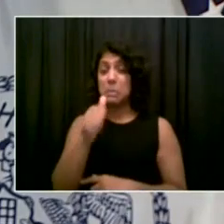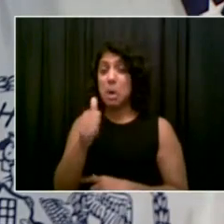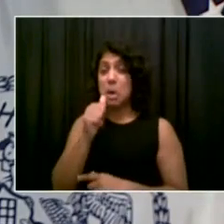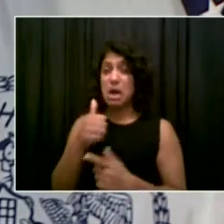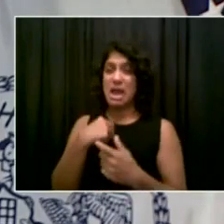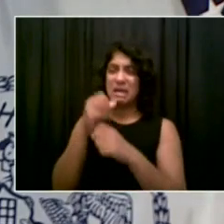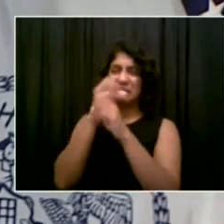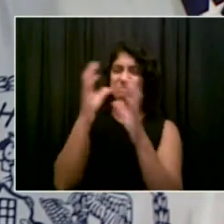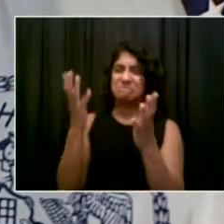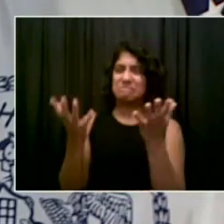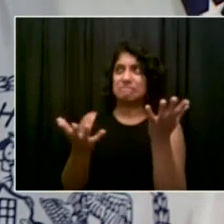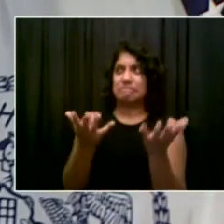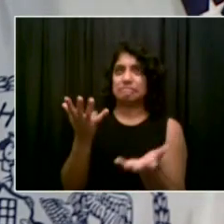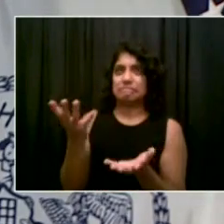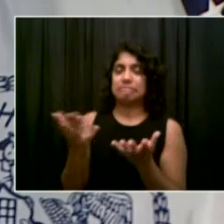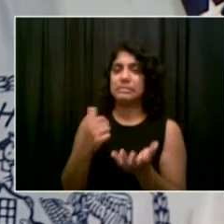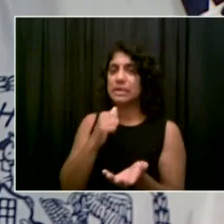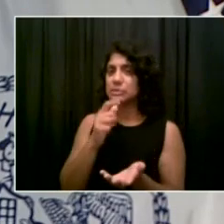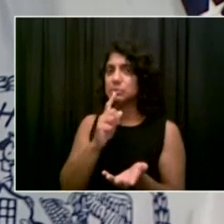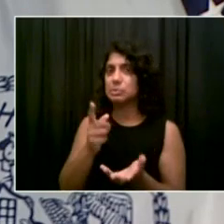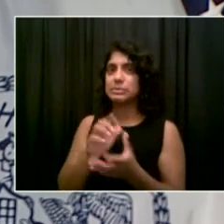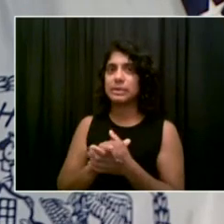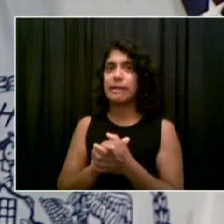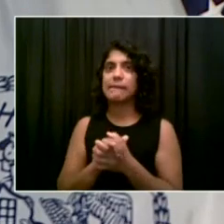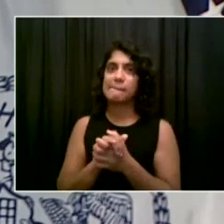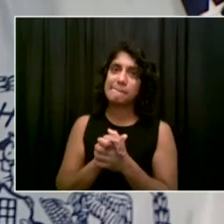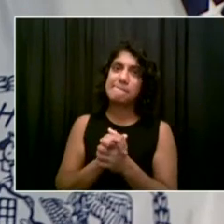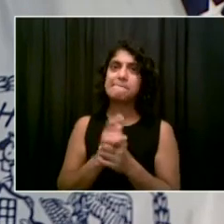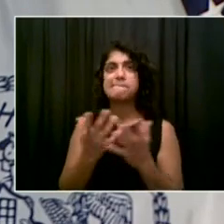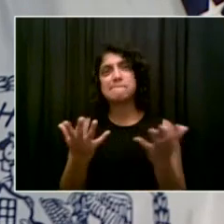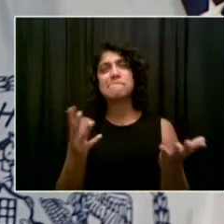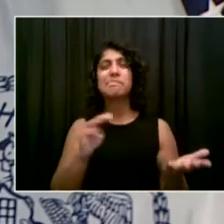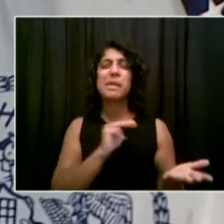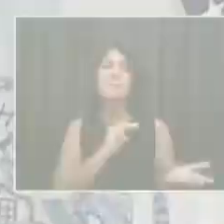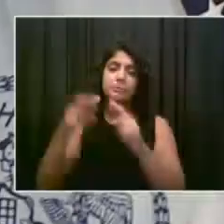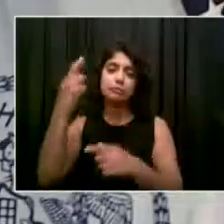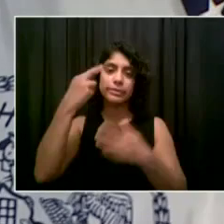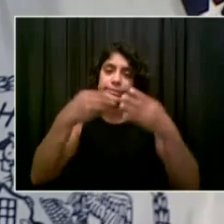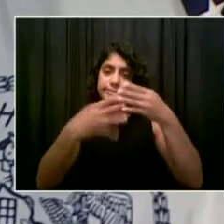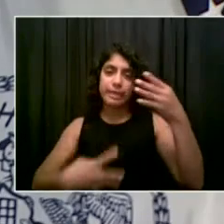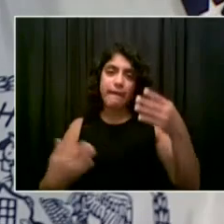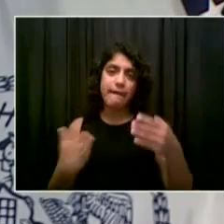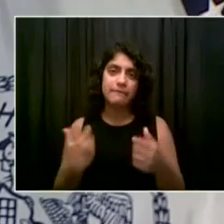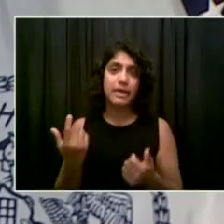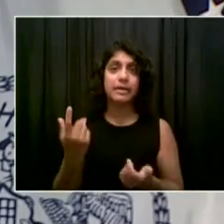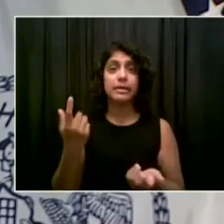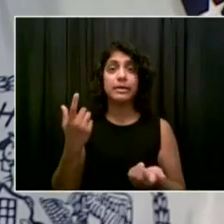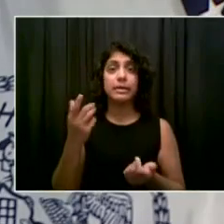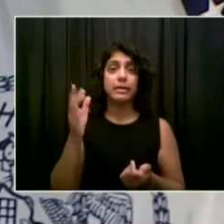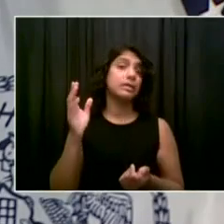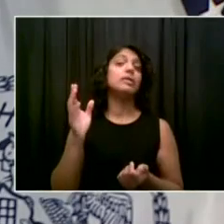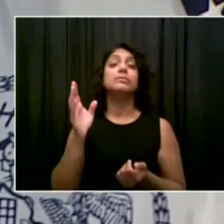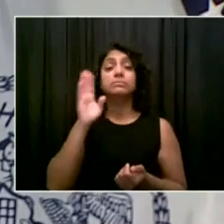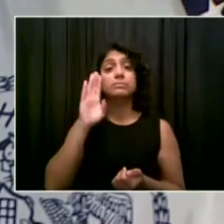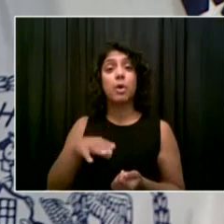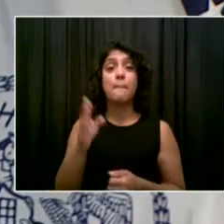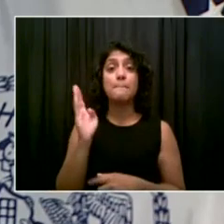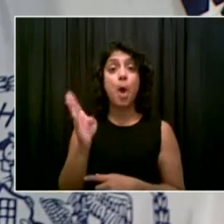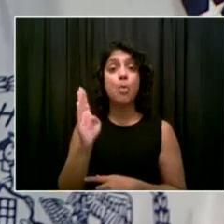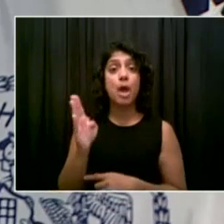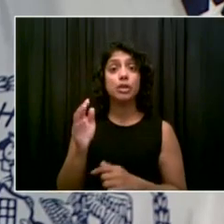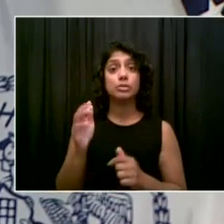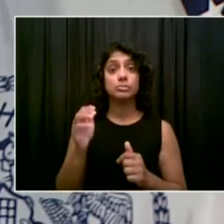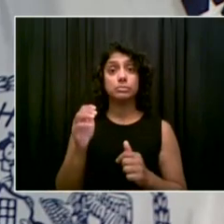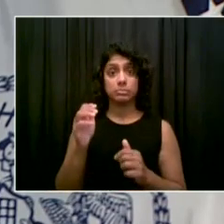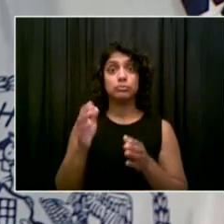going to be a healthy attendance, but I don't think it's necessarily going to be those traditional huge attendance. But I think you're going to see a lot of folks come out